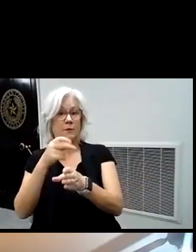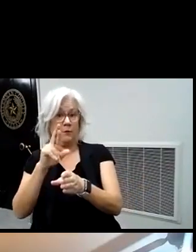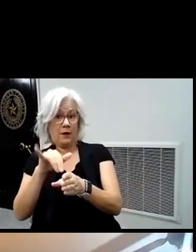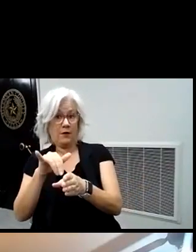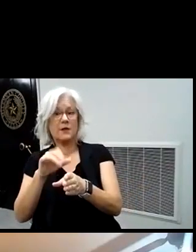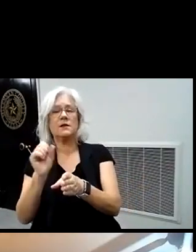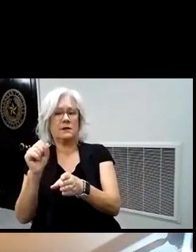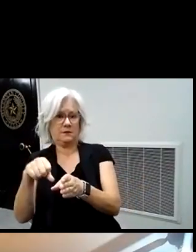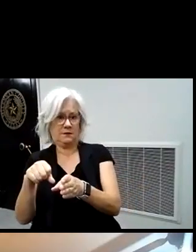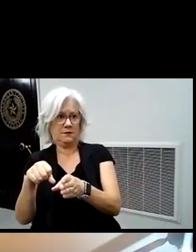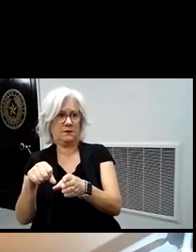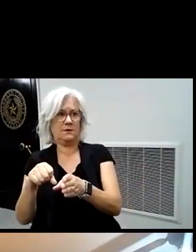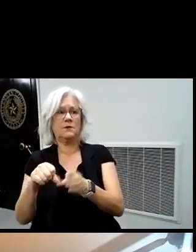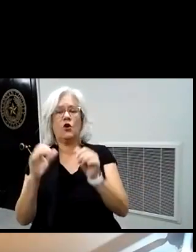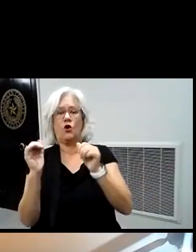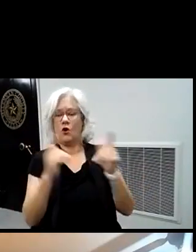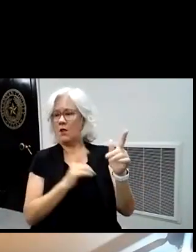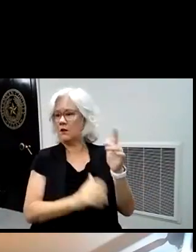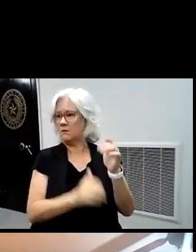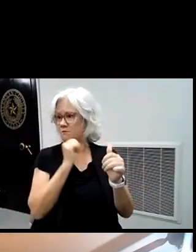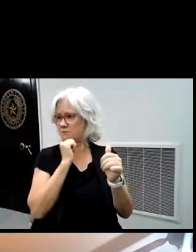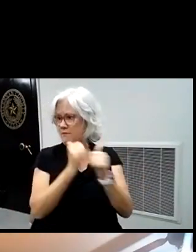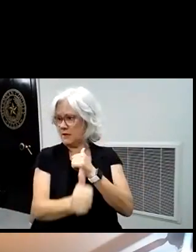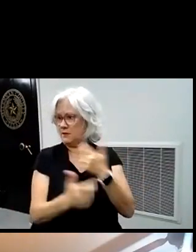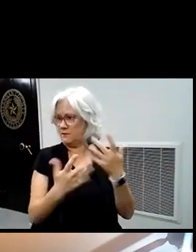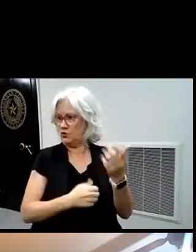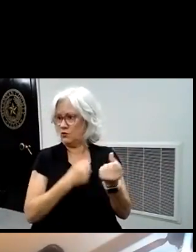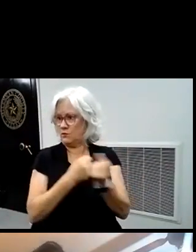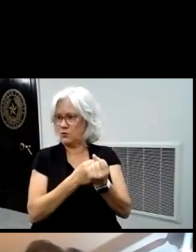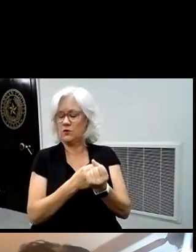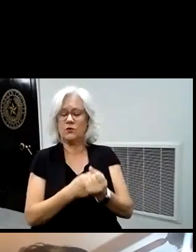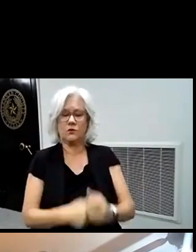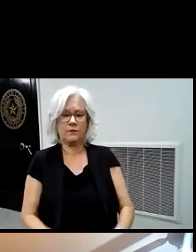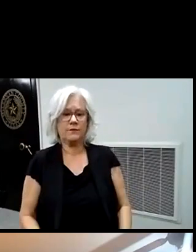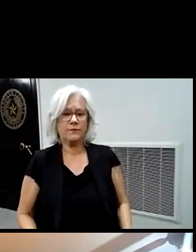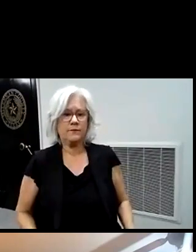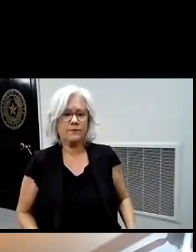Aye. Pass. Okay,